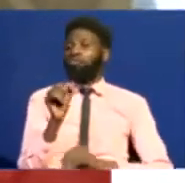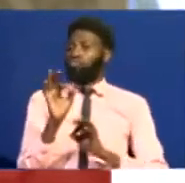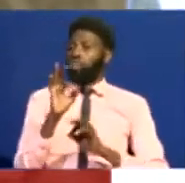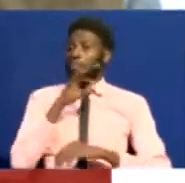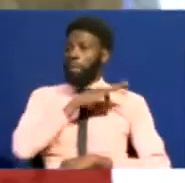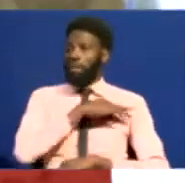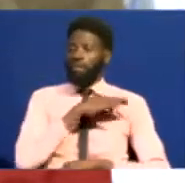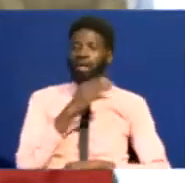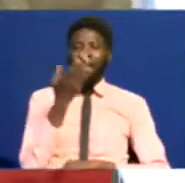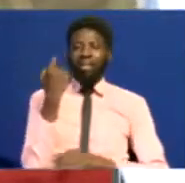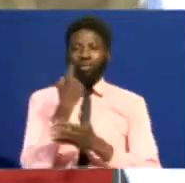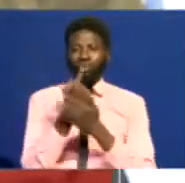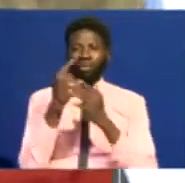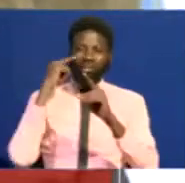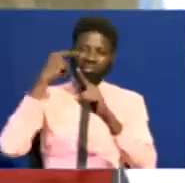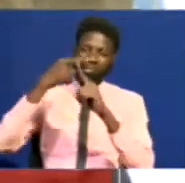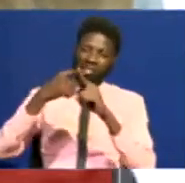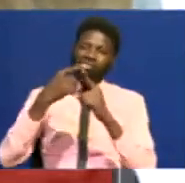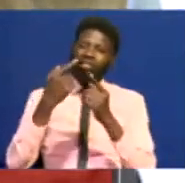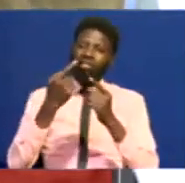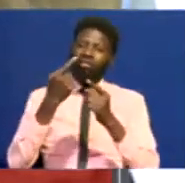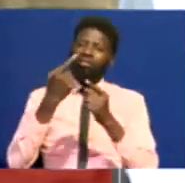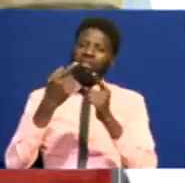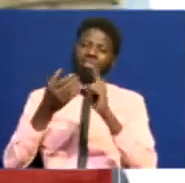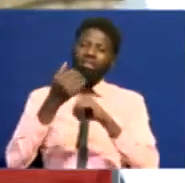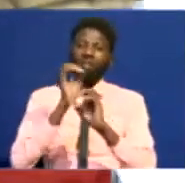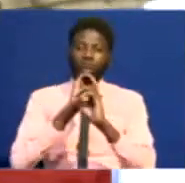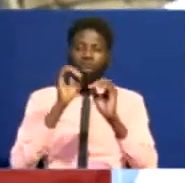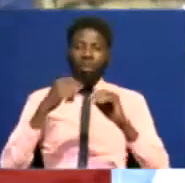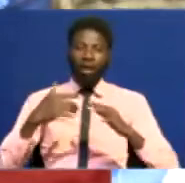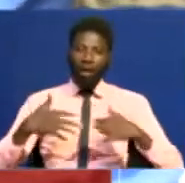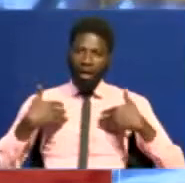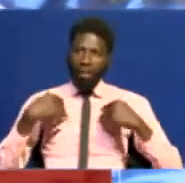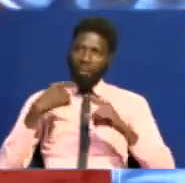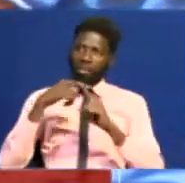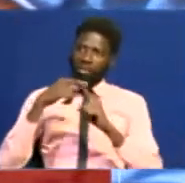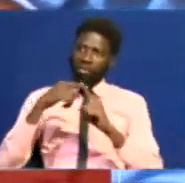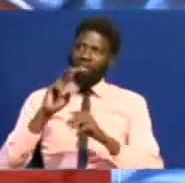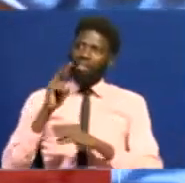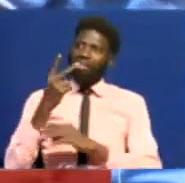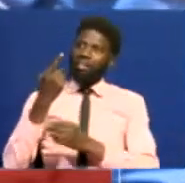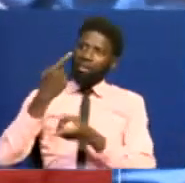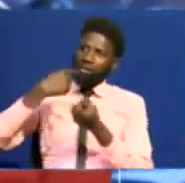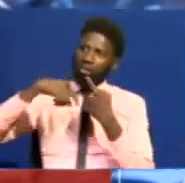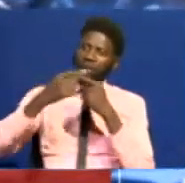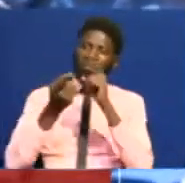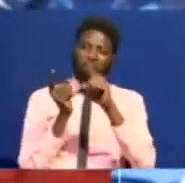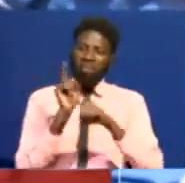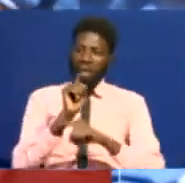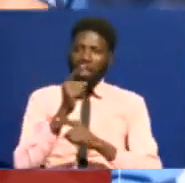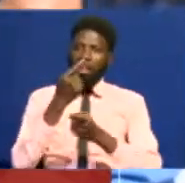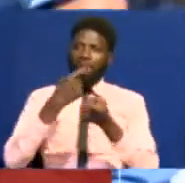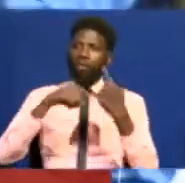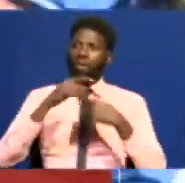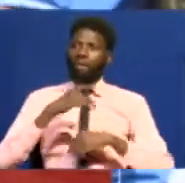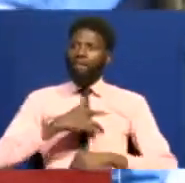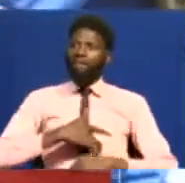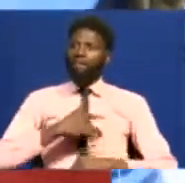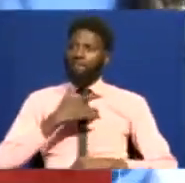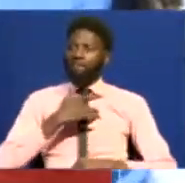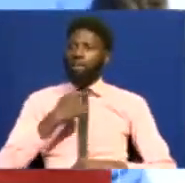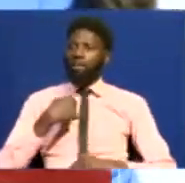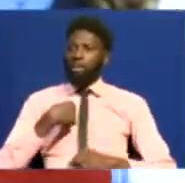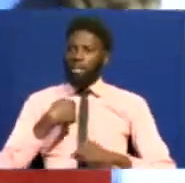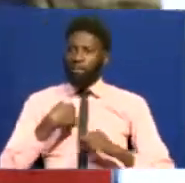but I'm happy that I stayed positive and I really came out here this second week to like go for my shots, and I feel like I really